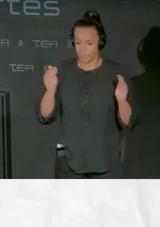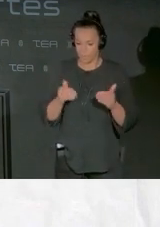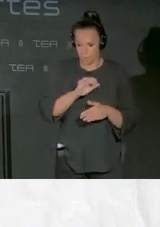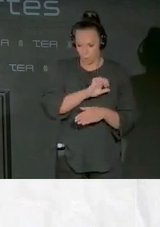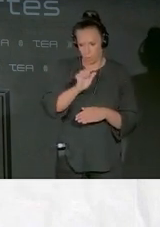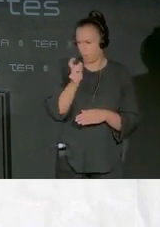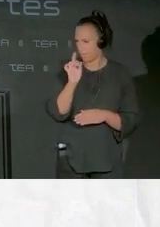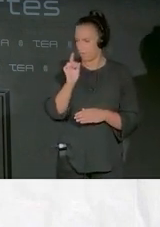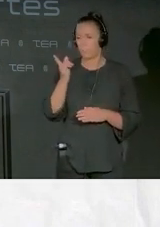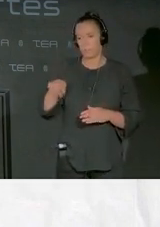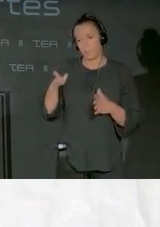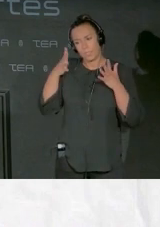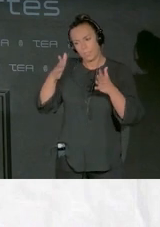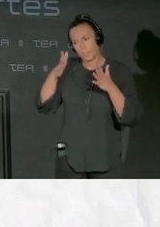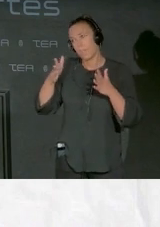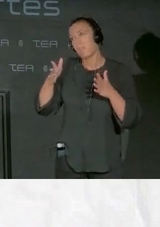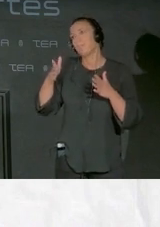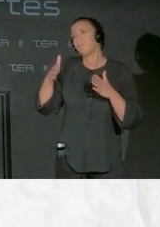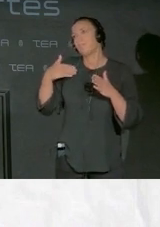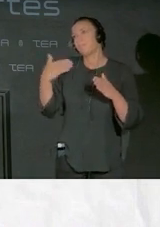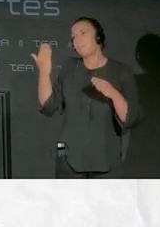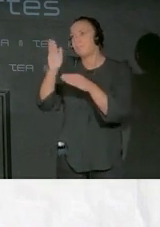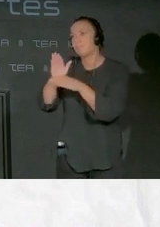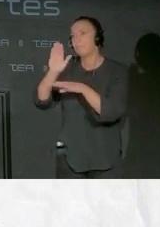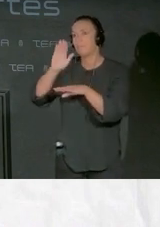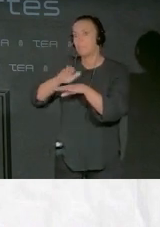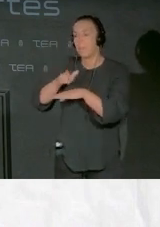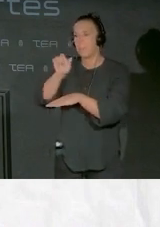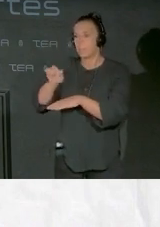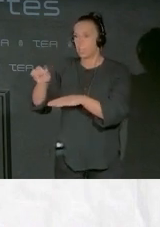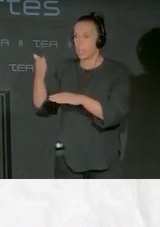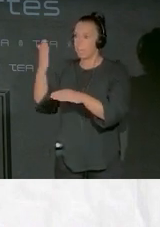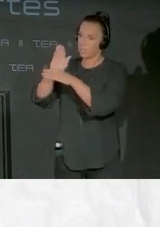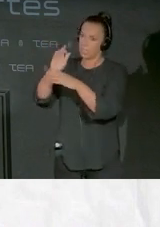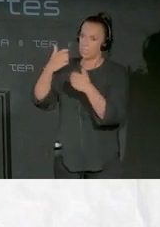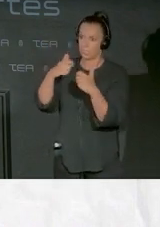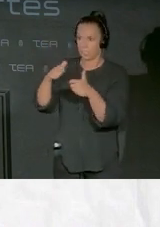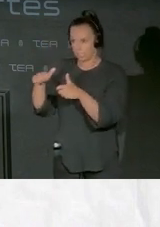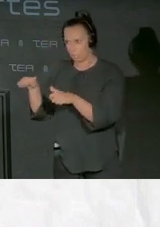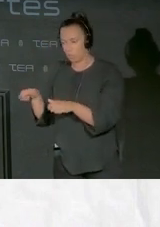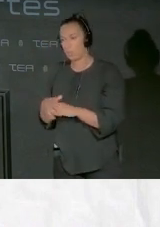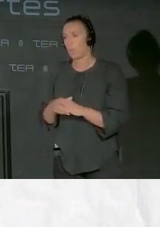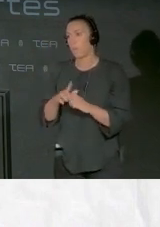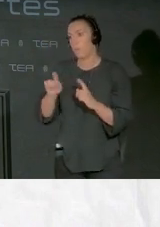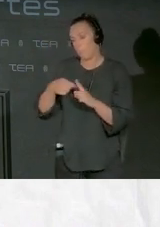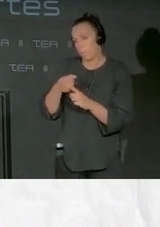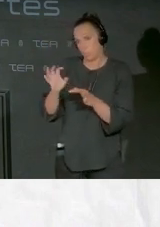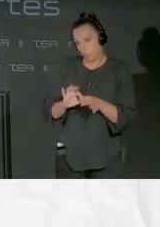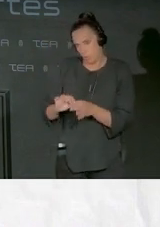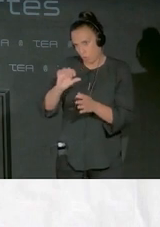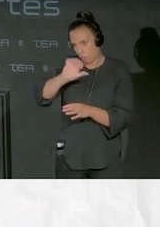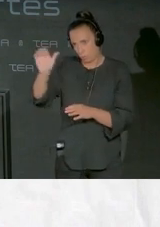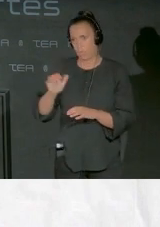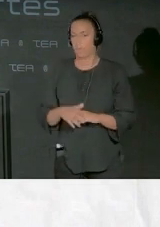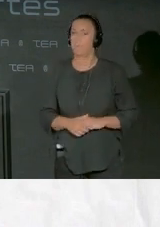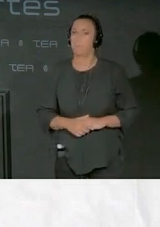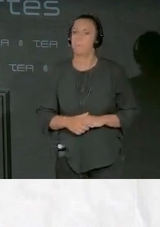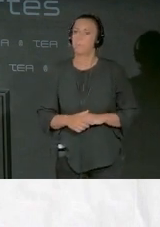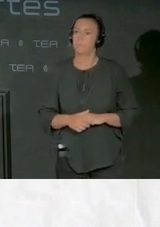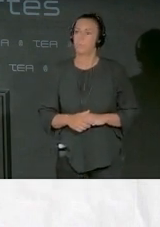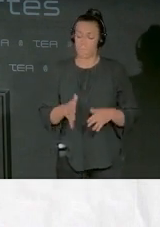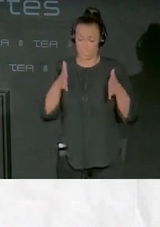sector representation, and also EU policy as well. So it's a broad set of sort of